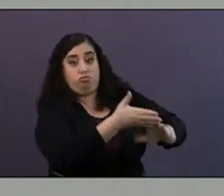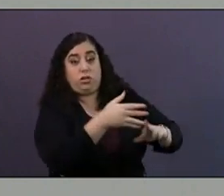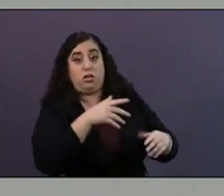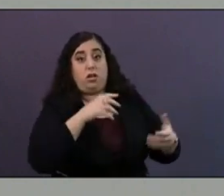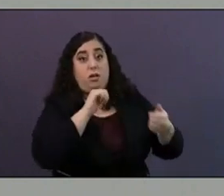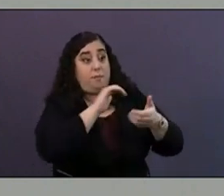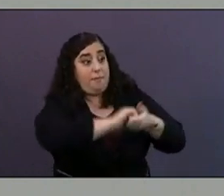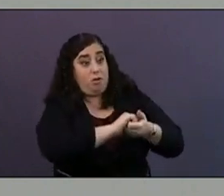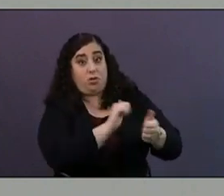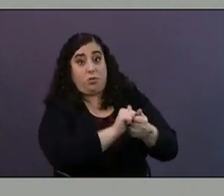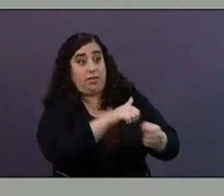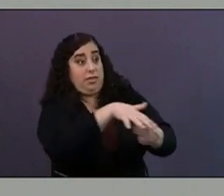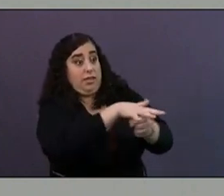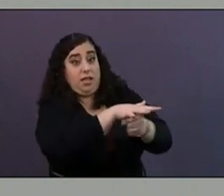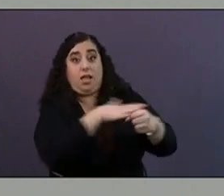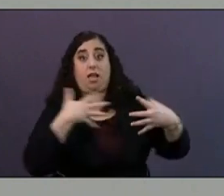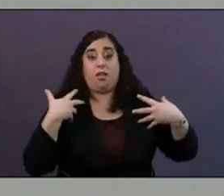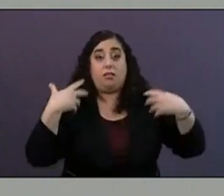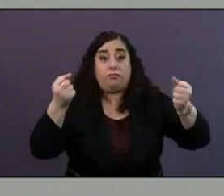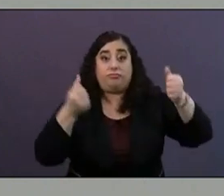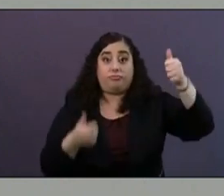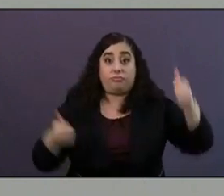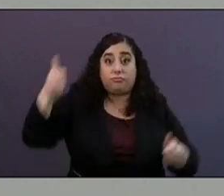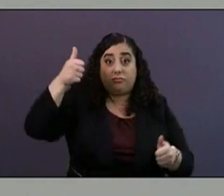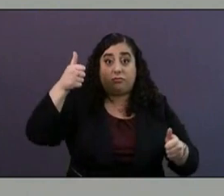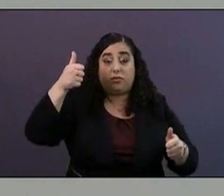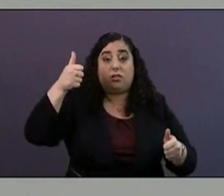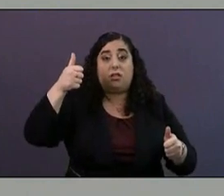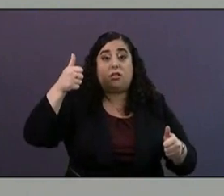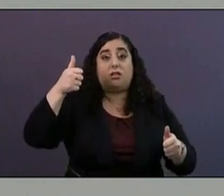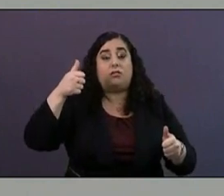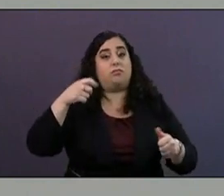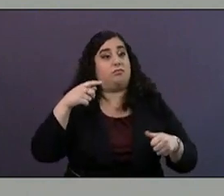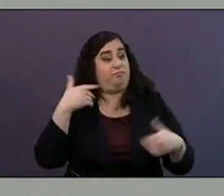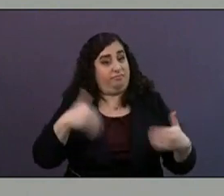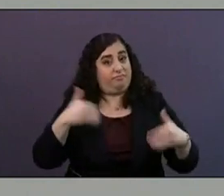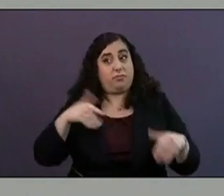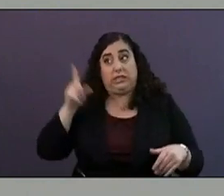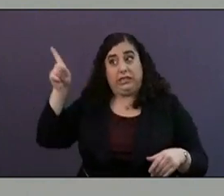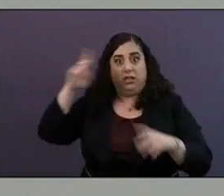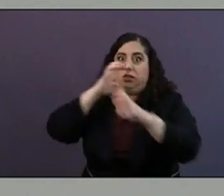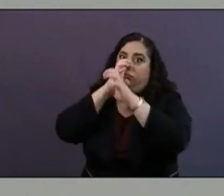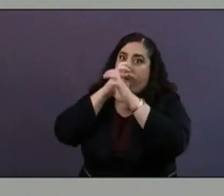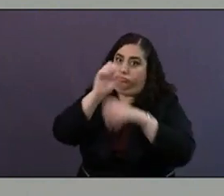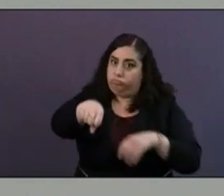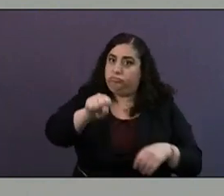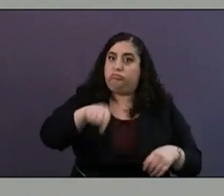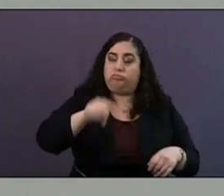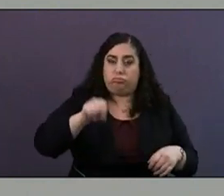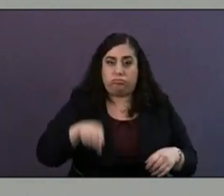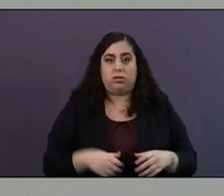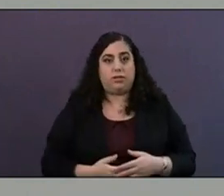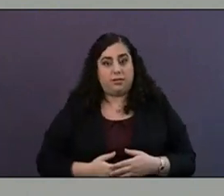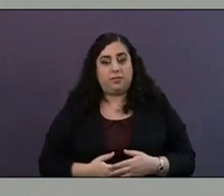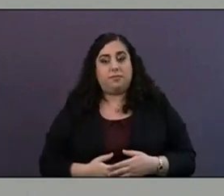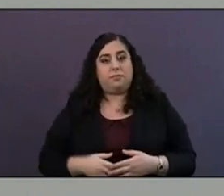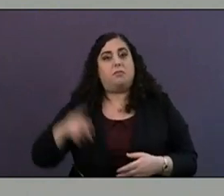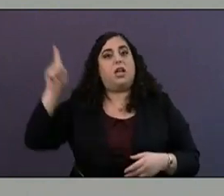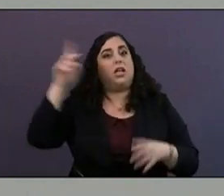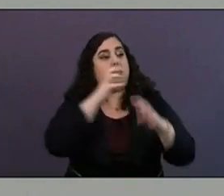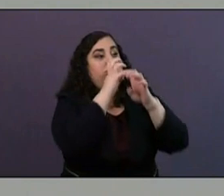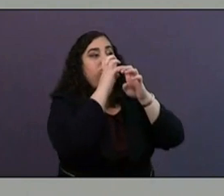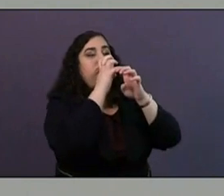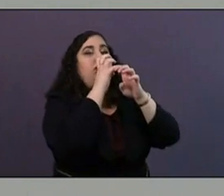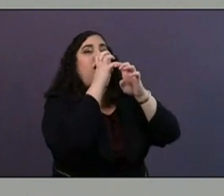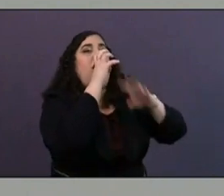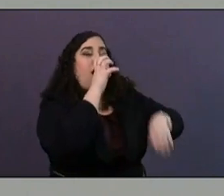officials. And in response, he's loosened restrictions, making it easier for businesses to reopen. Not all, but